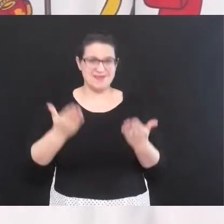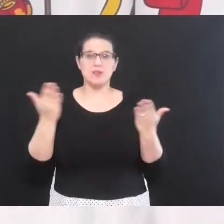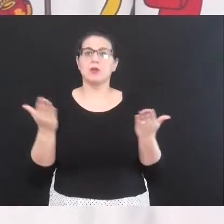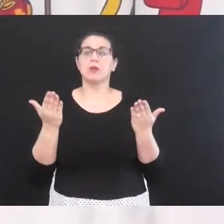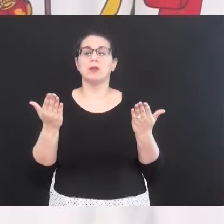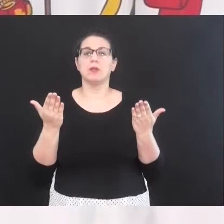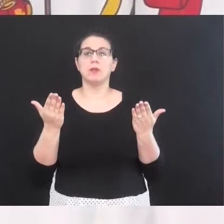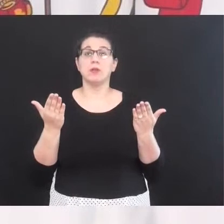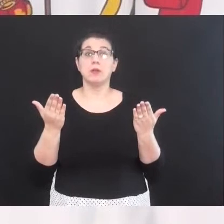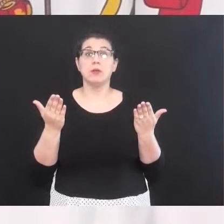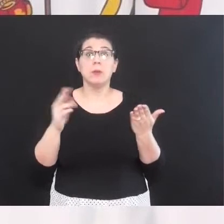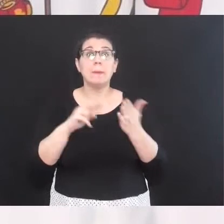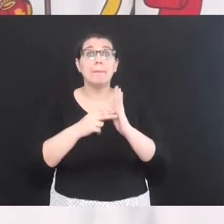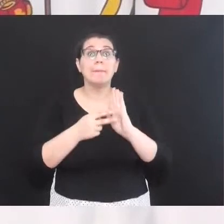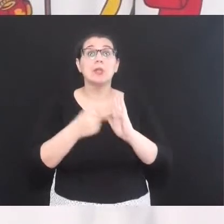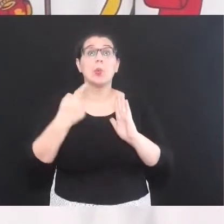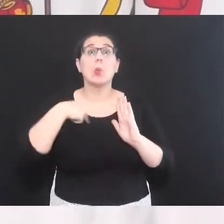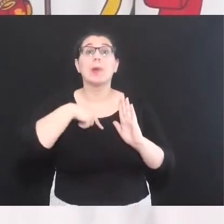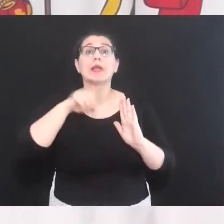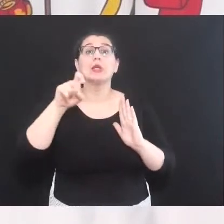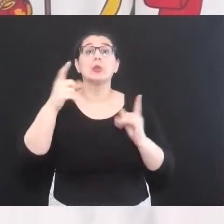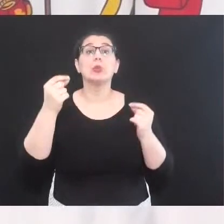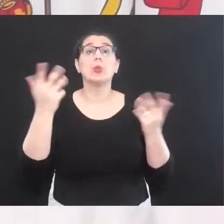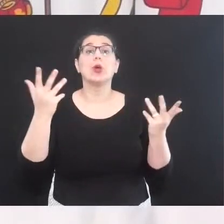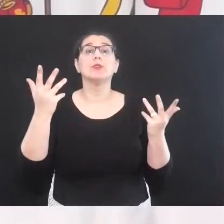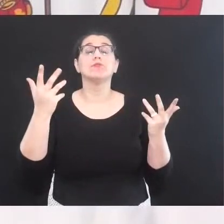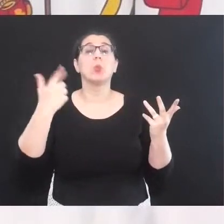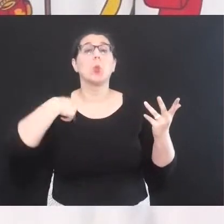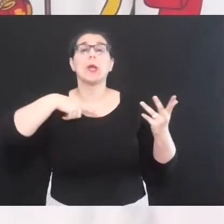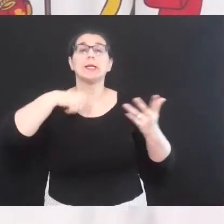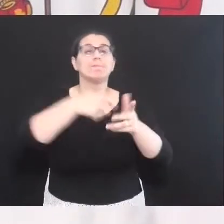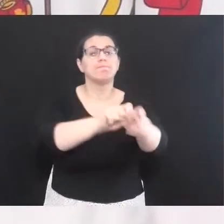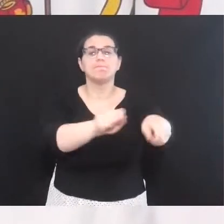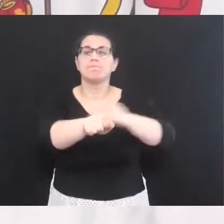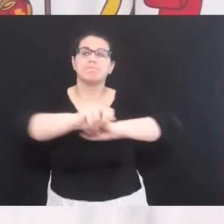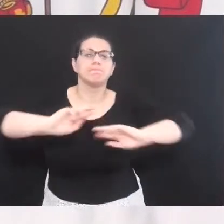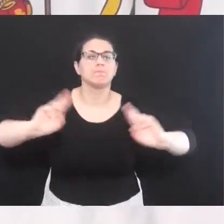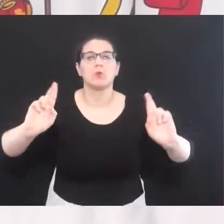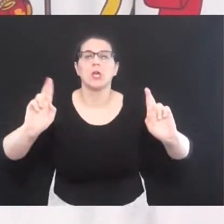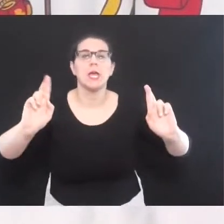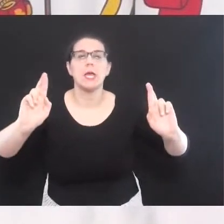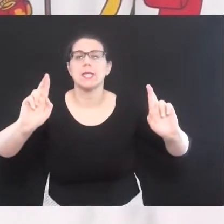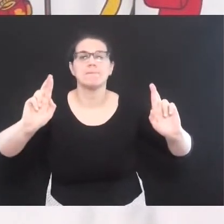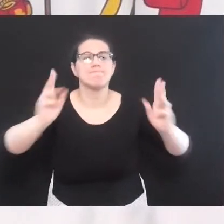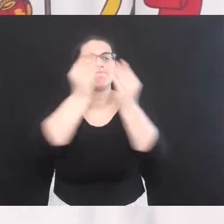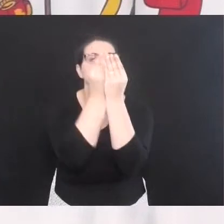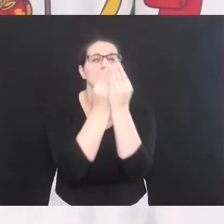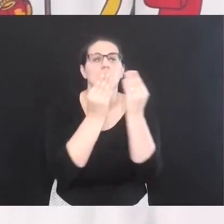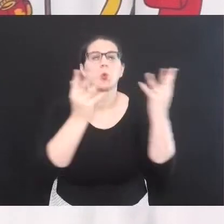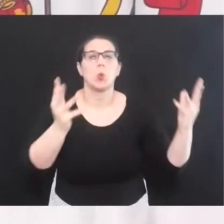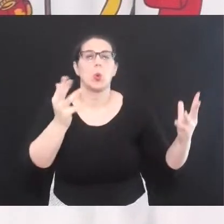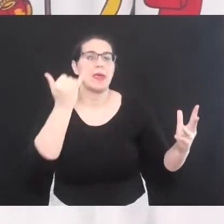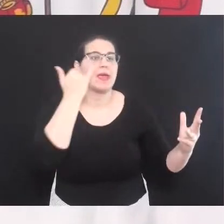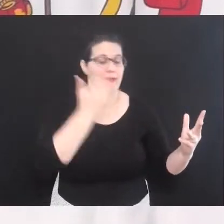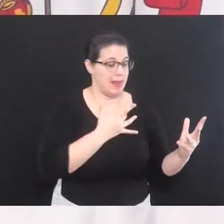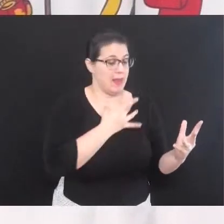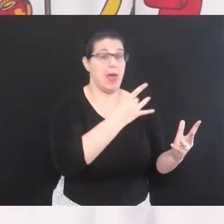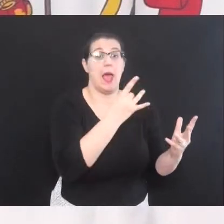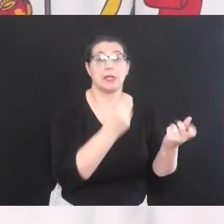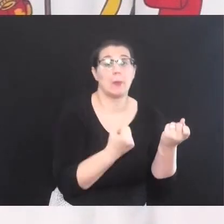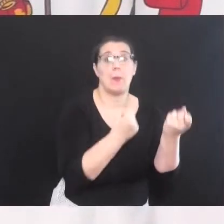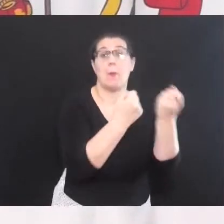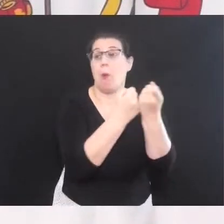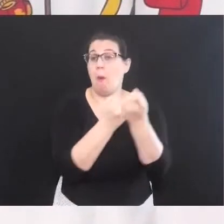here is we've got to step up to the plate and say, without any question, whether I like it, I'm in favor of it